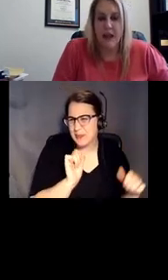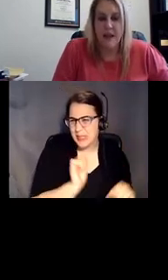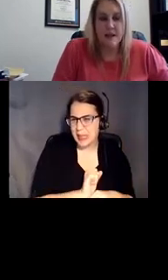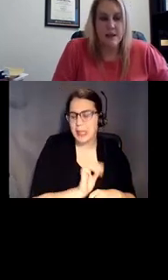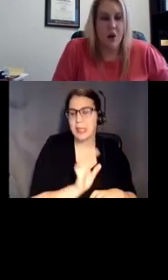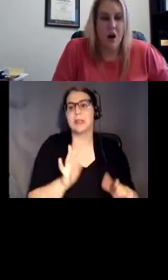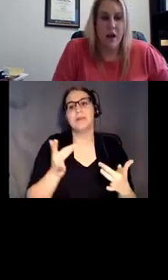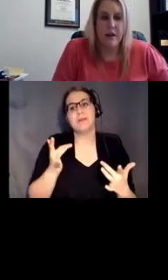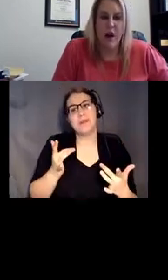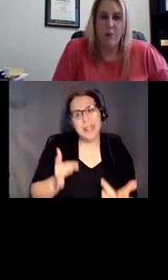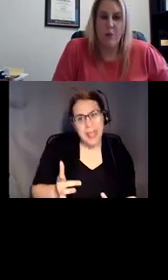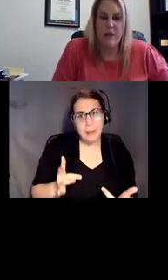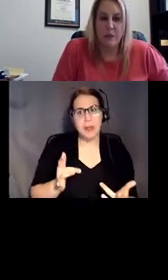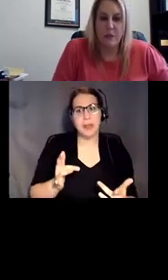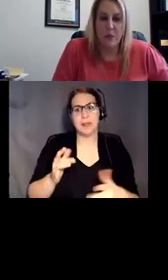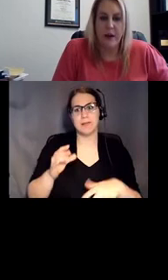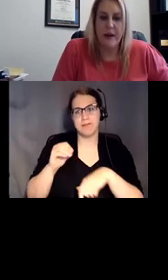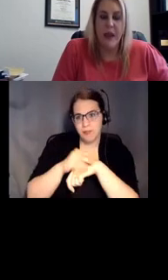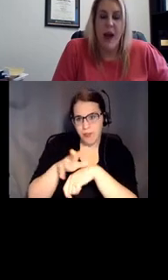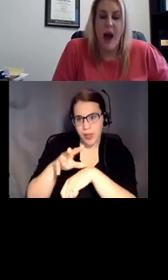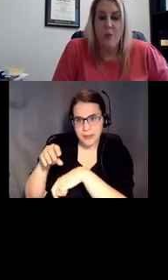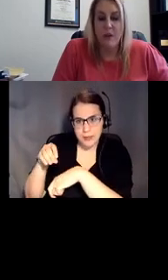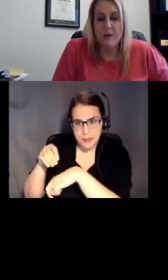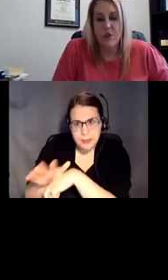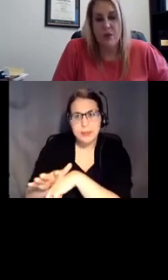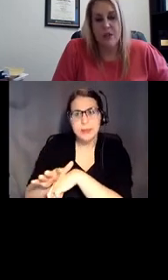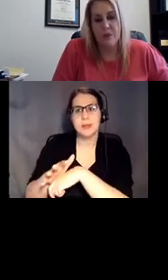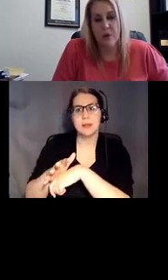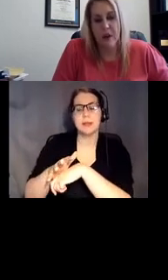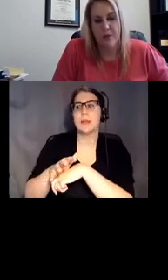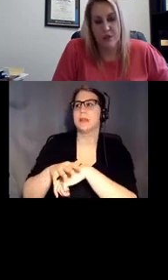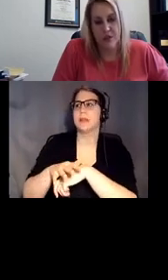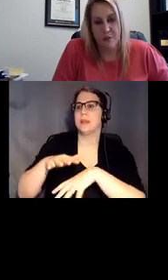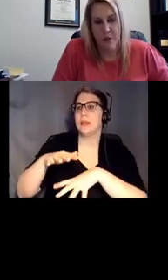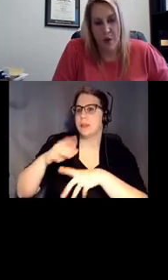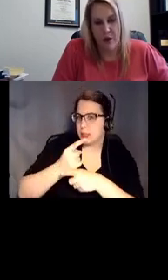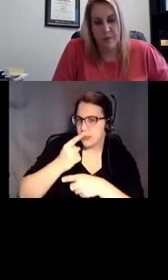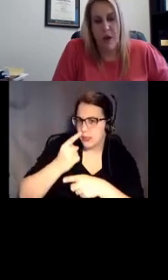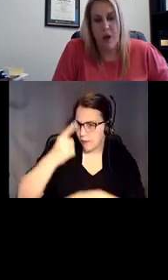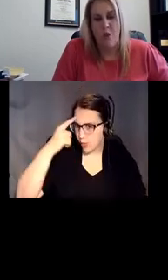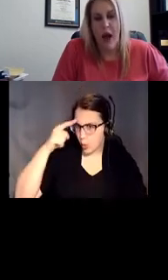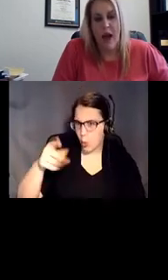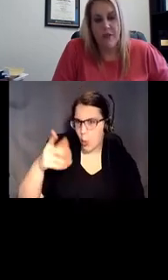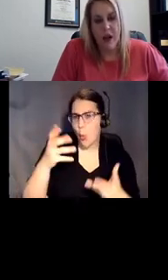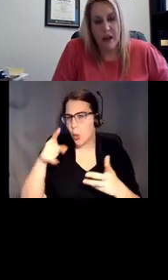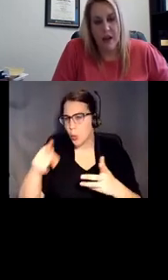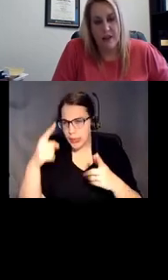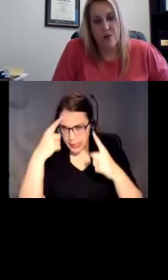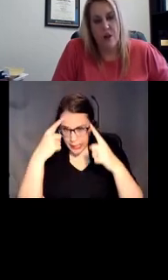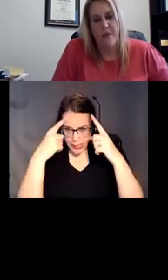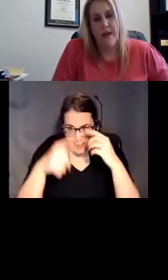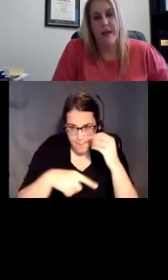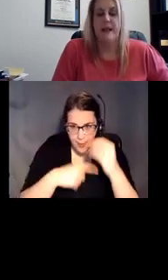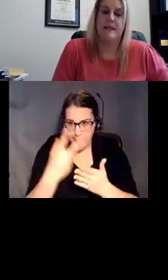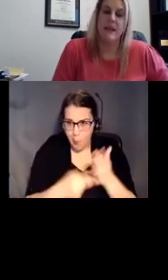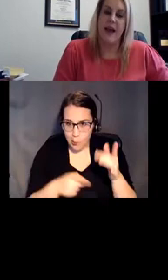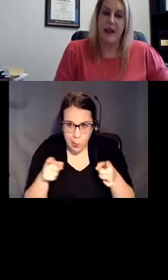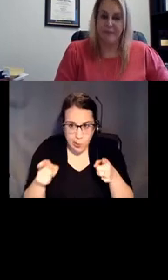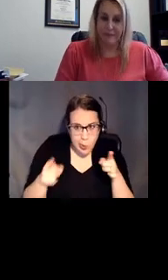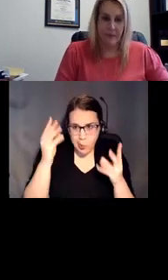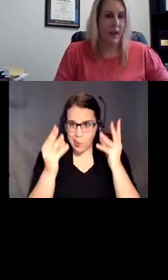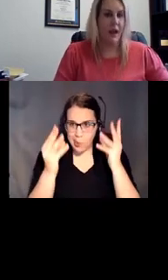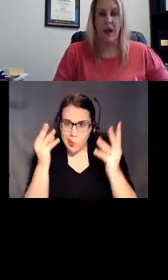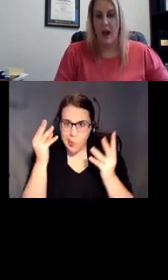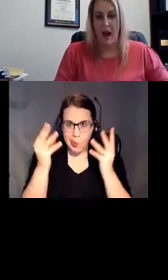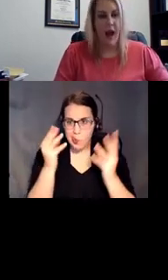my clients on what's appropriate, I want them to explore the options of both. I have a lot of clients who come in and